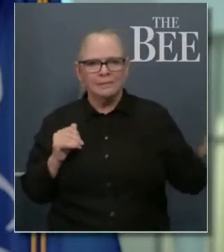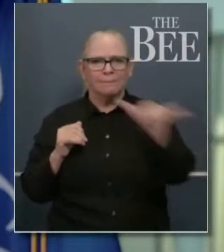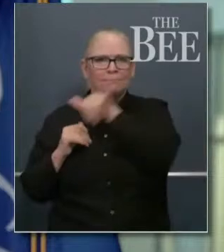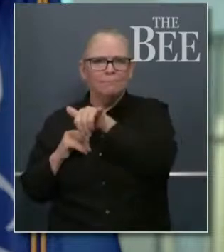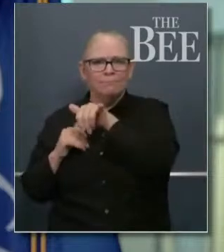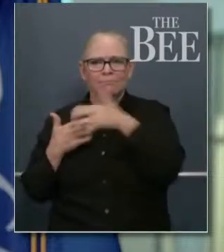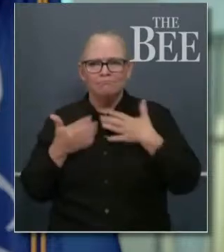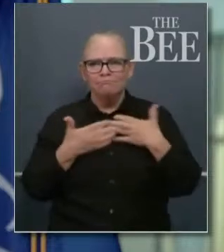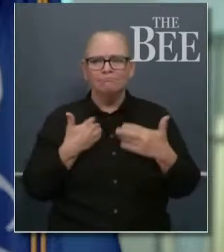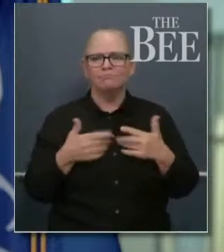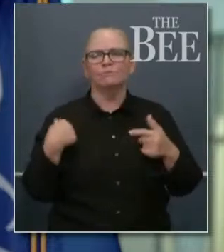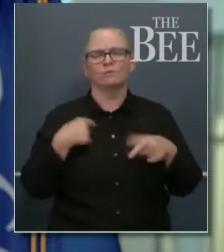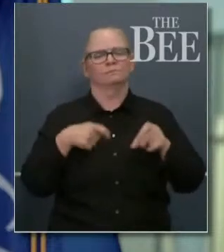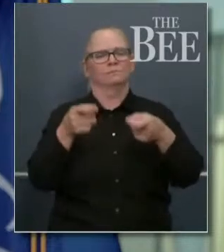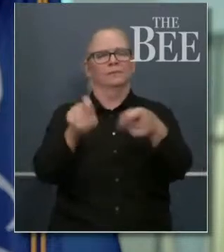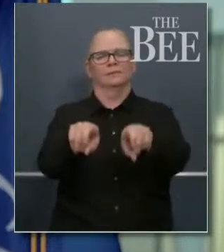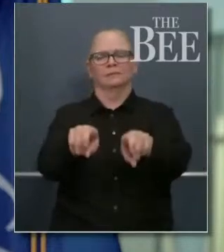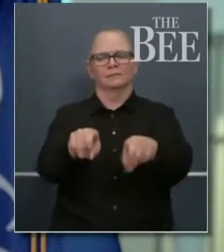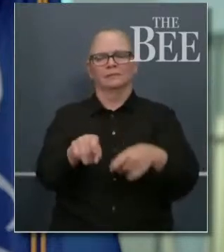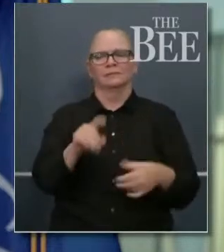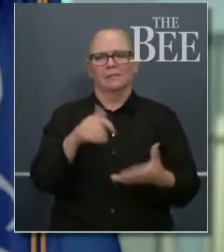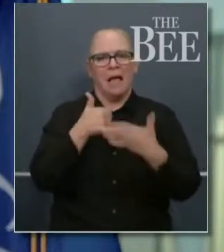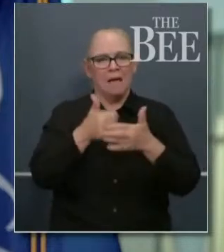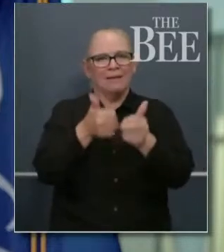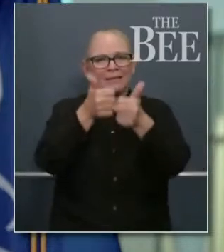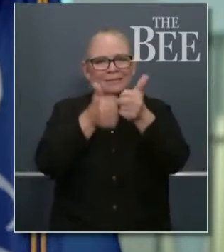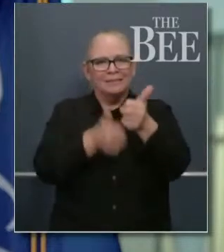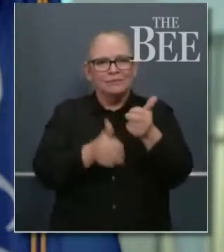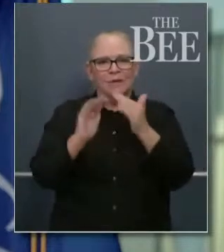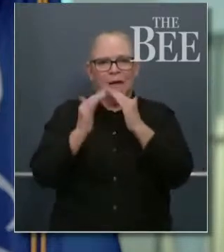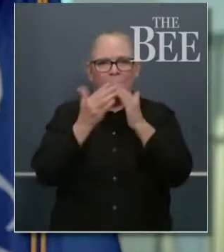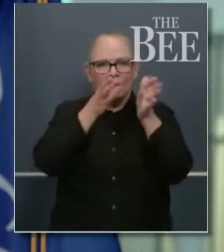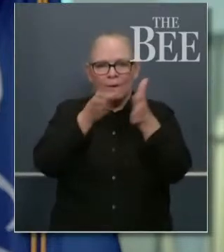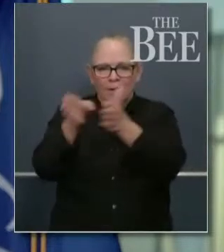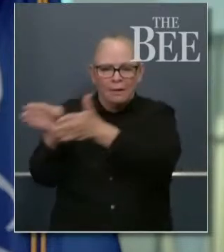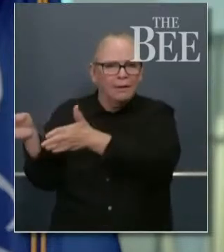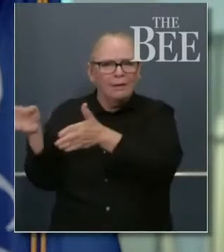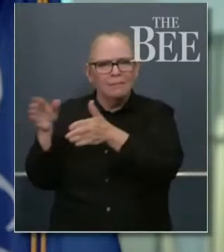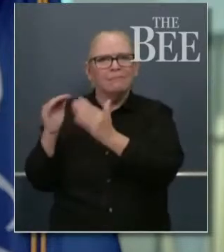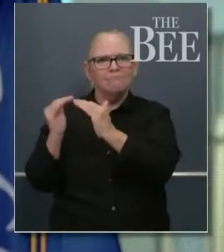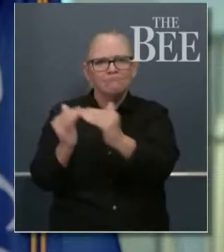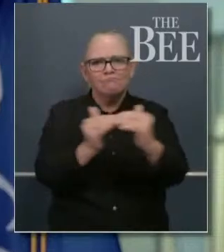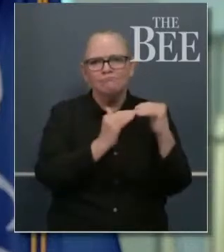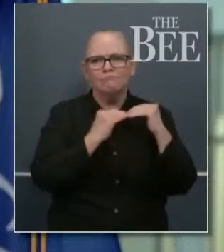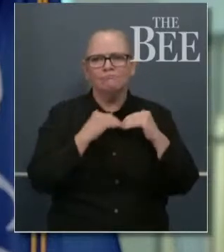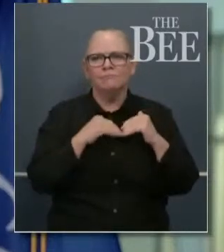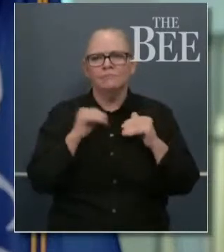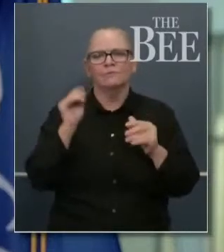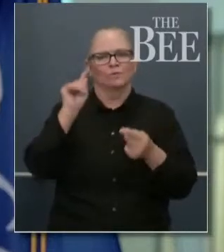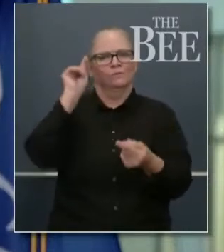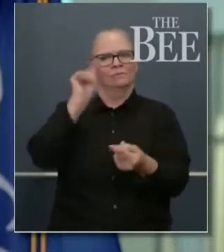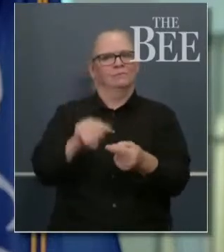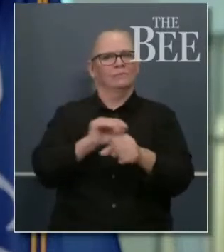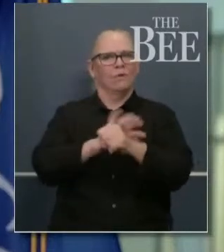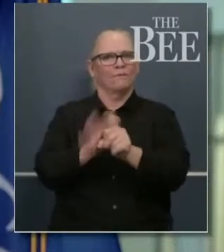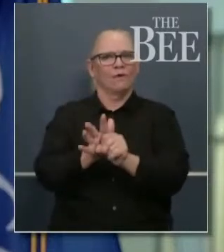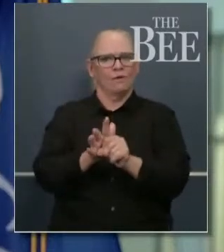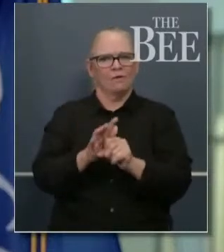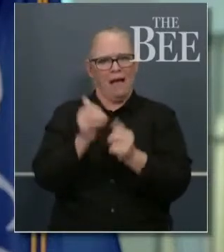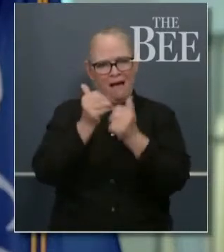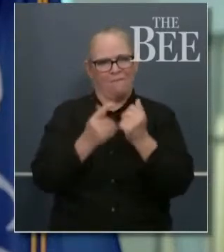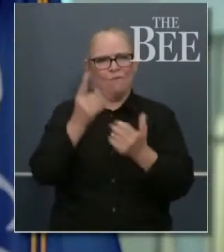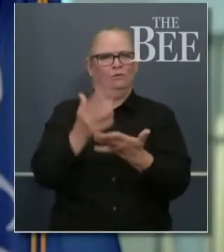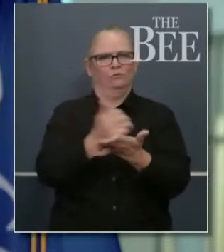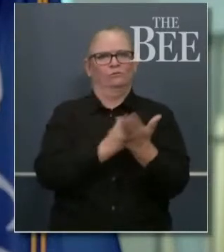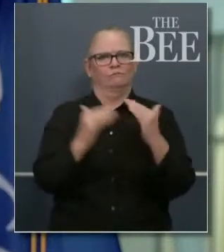of transmission, that single positive case does not become another or a dozen other cases. So we continue to work